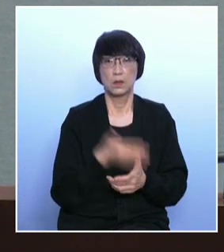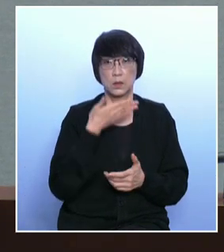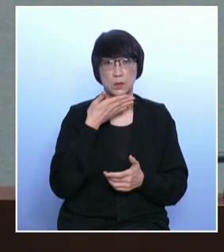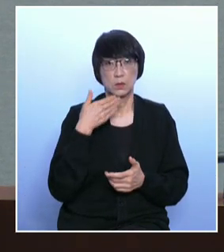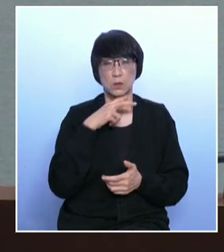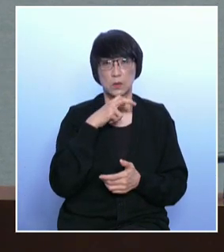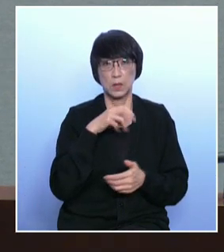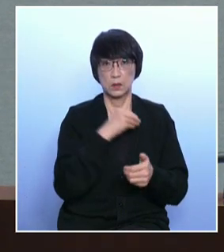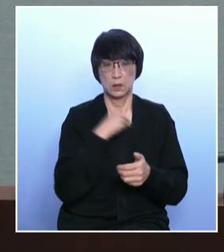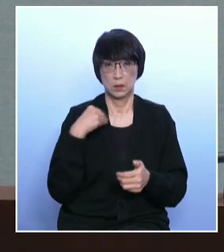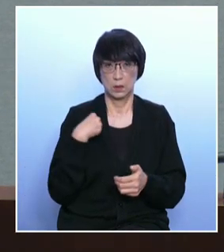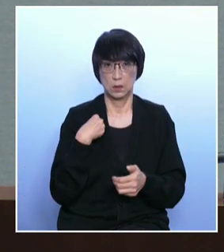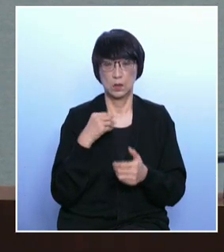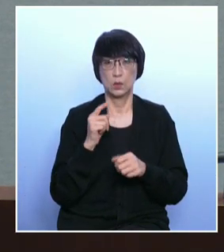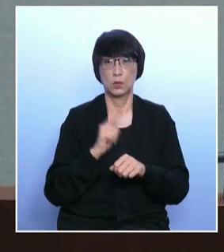providing